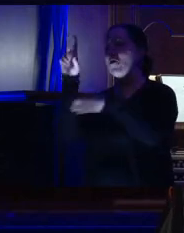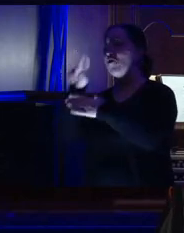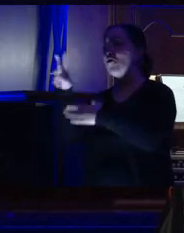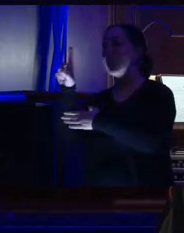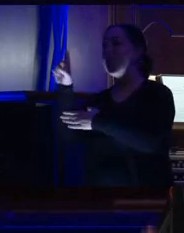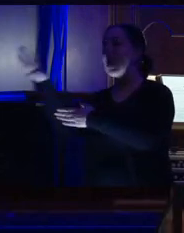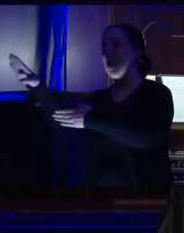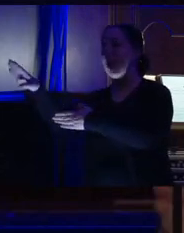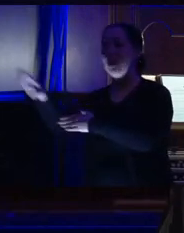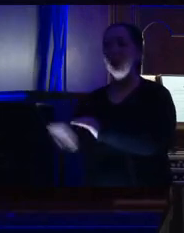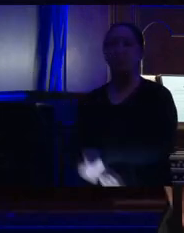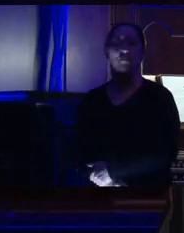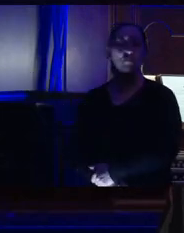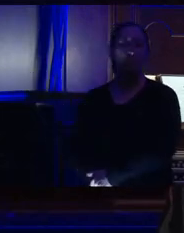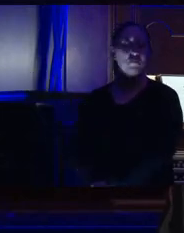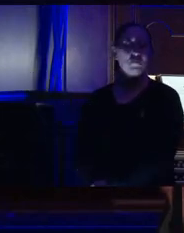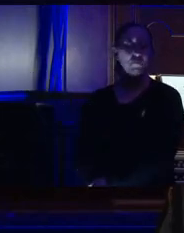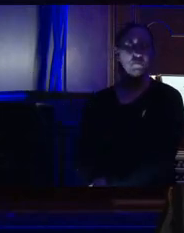Student Government.